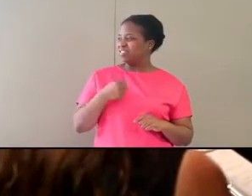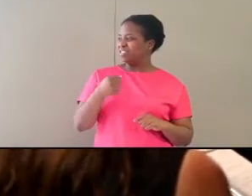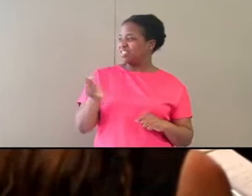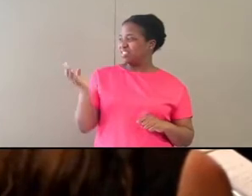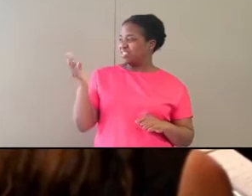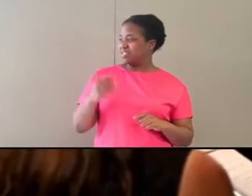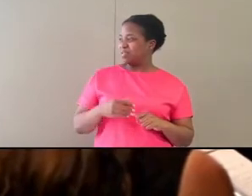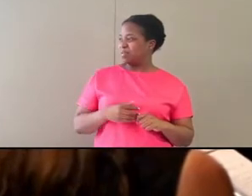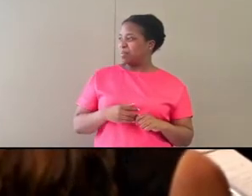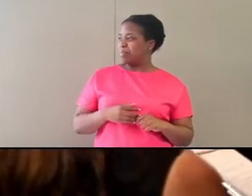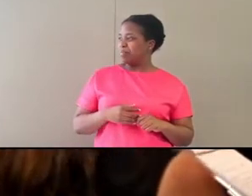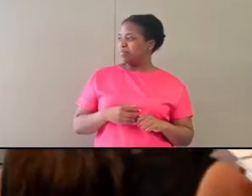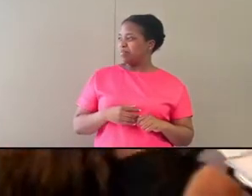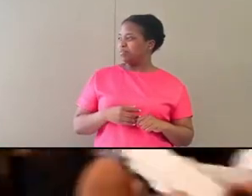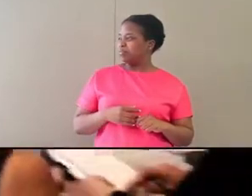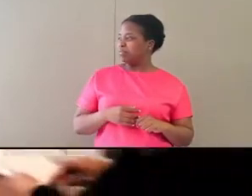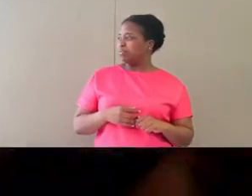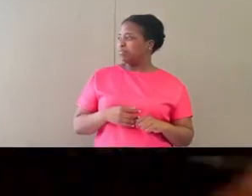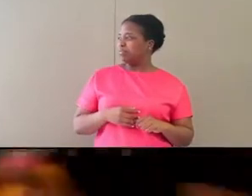on?